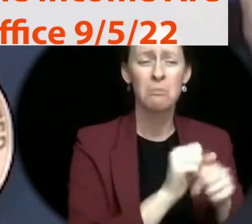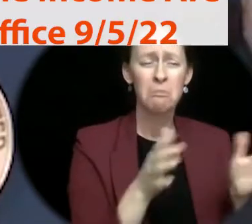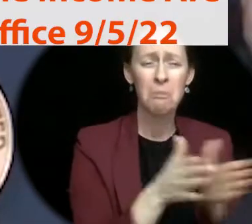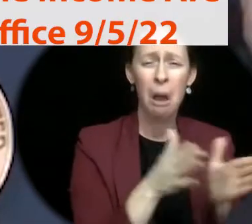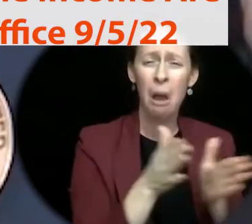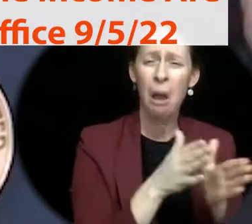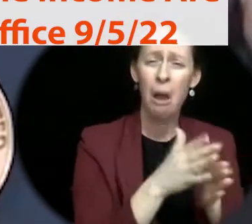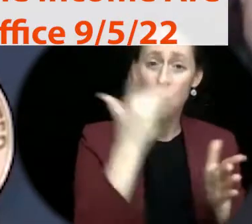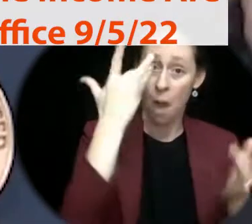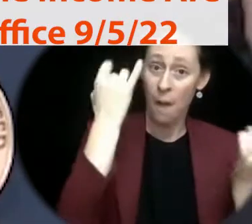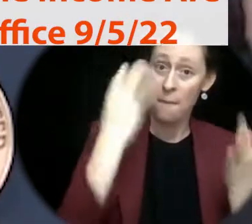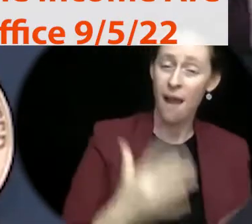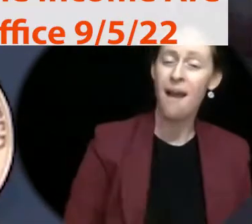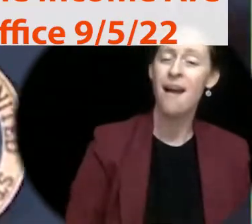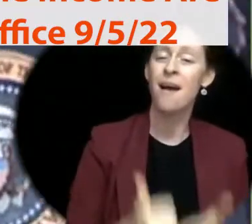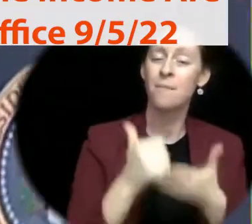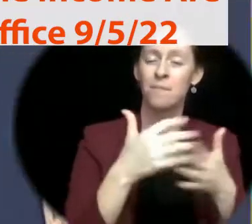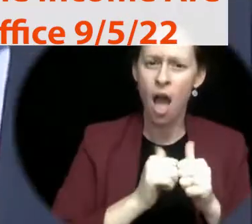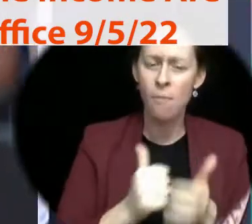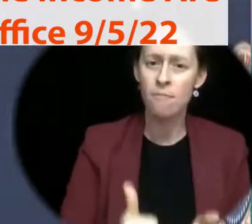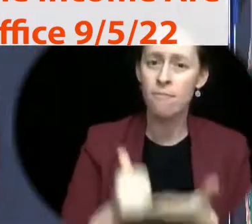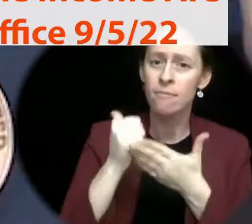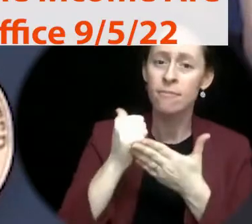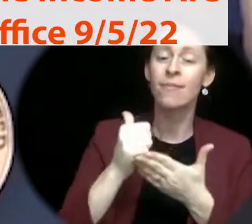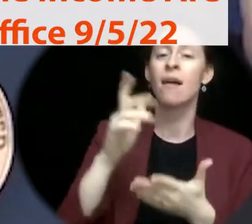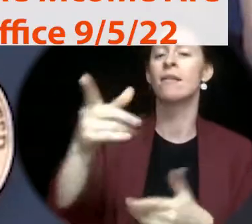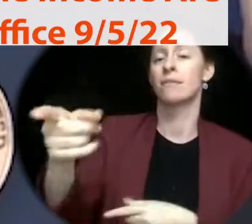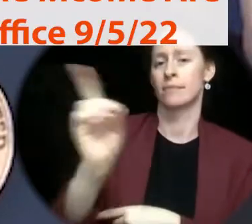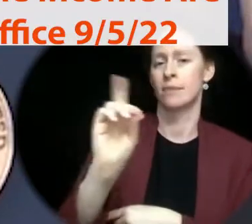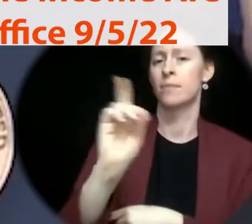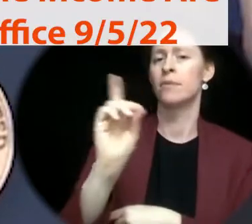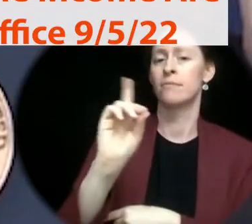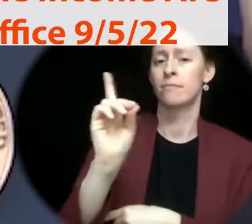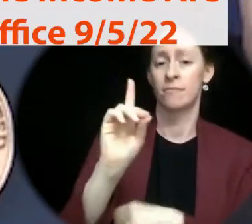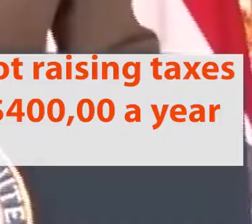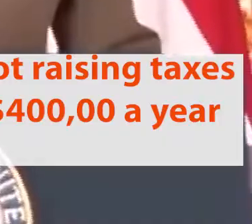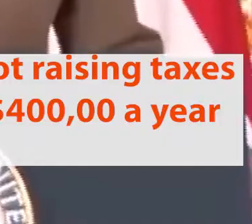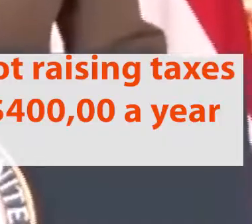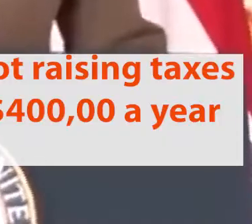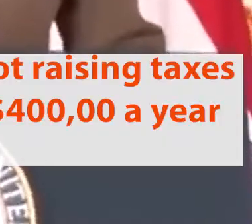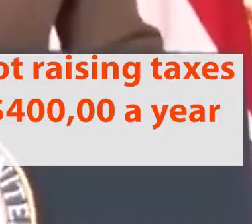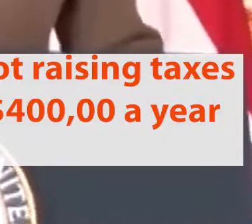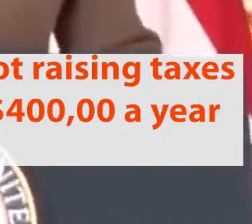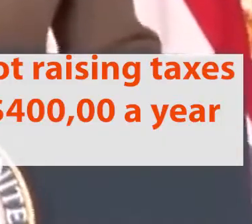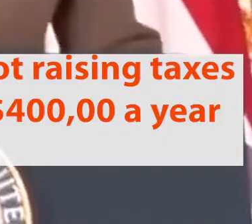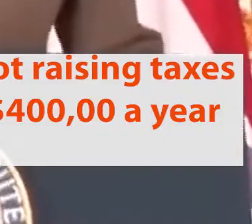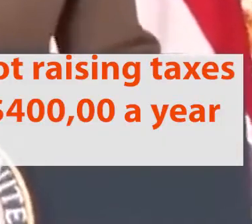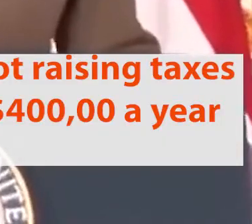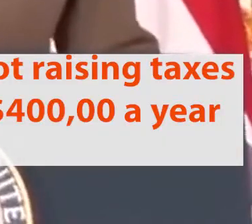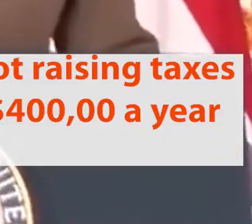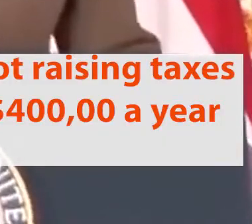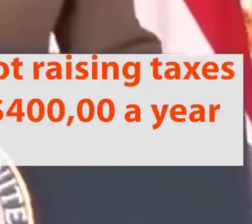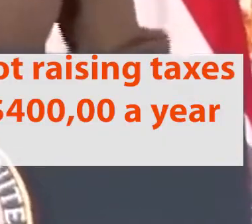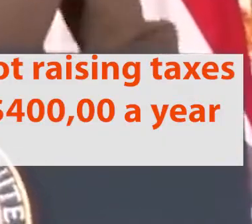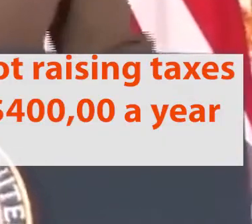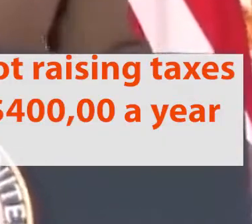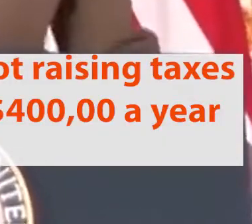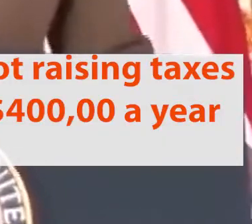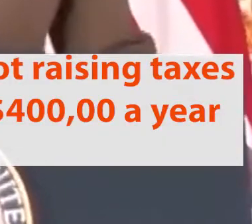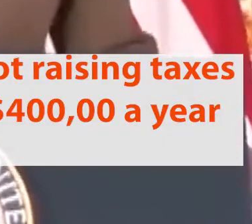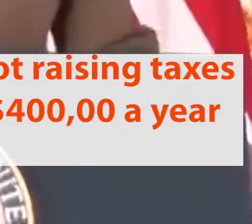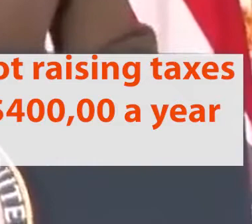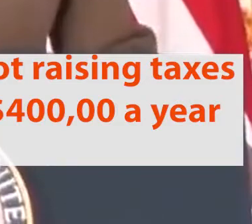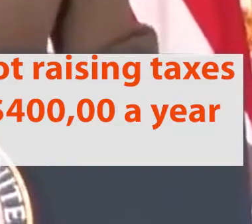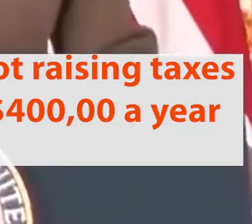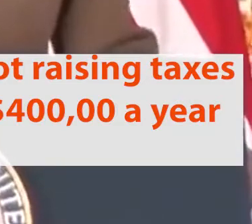I signed into law shortly after taking office. Not one single Republican vote. The critics who have not